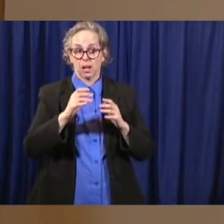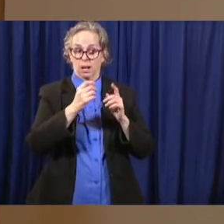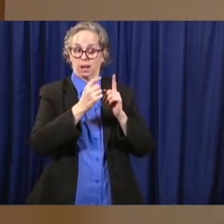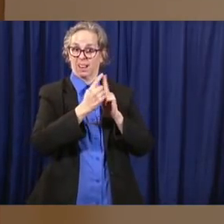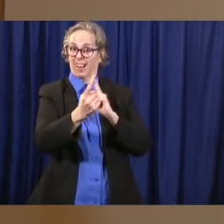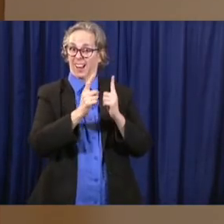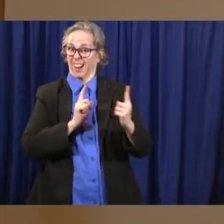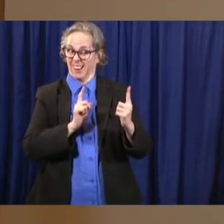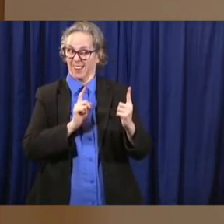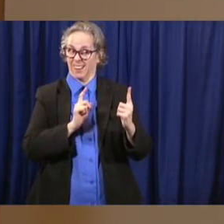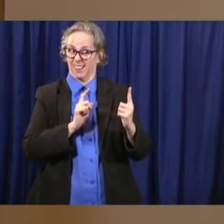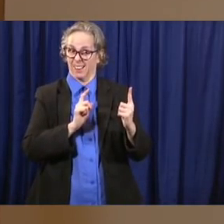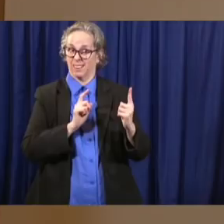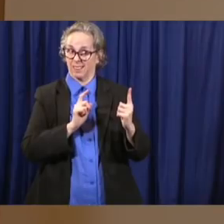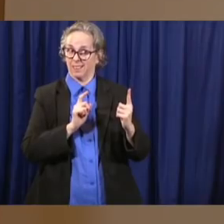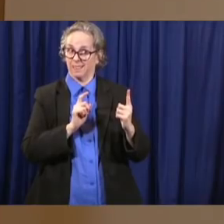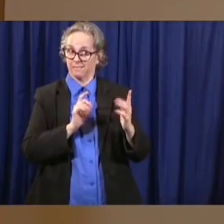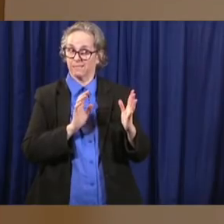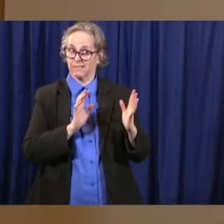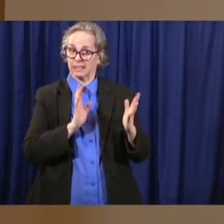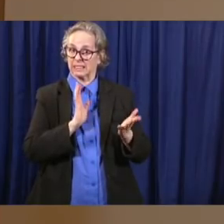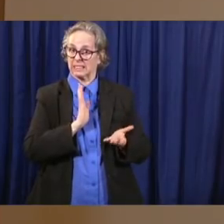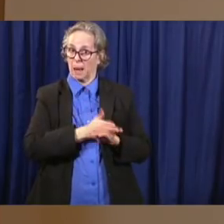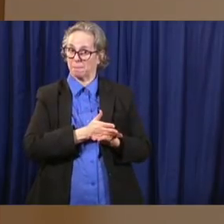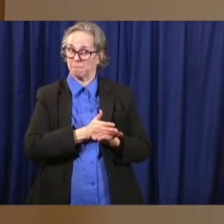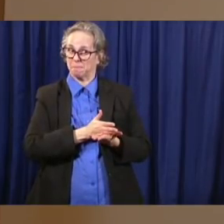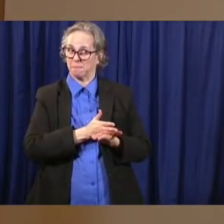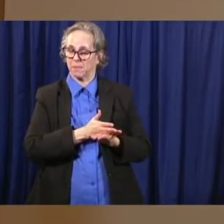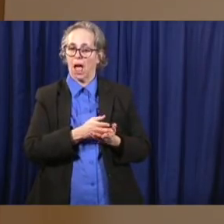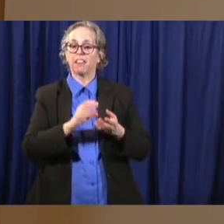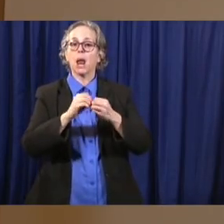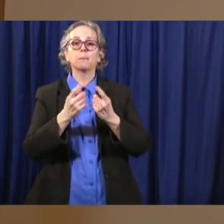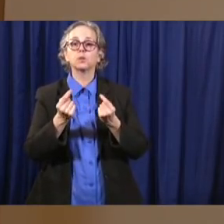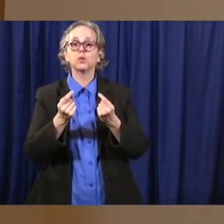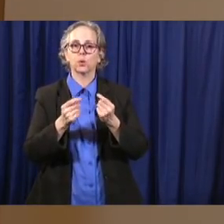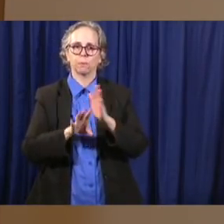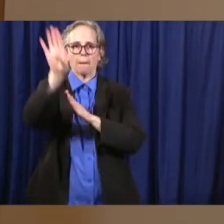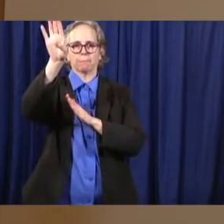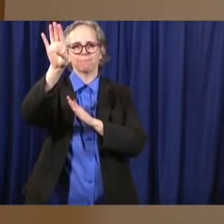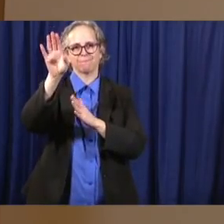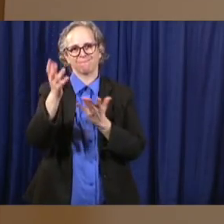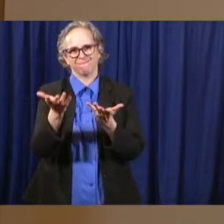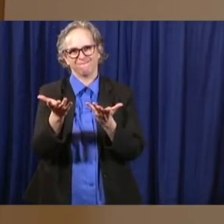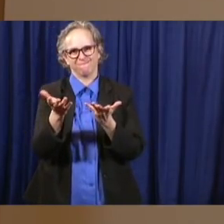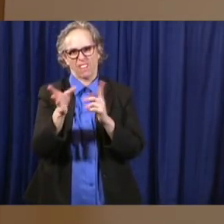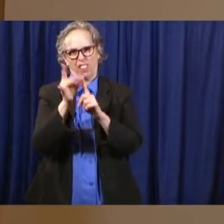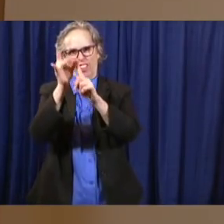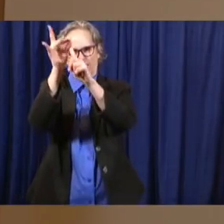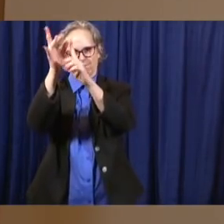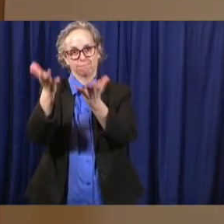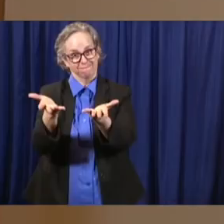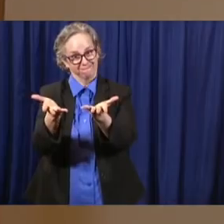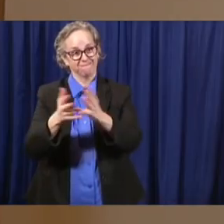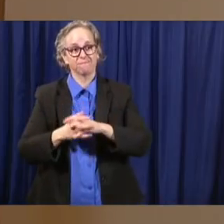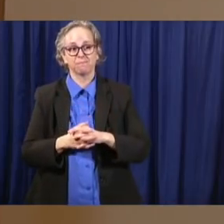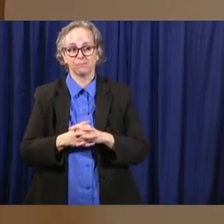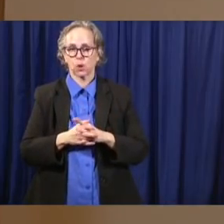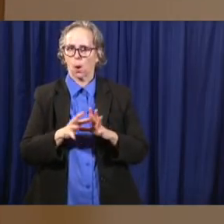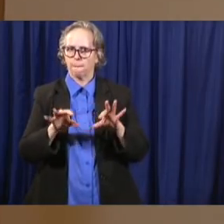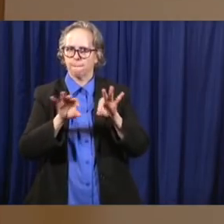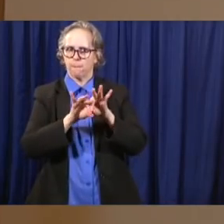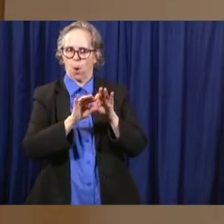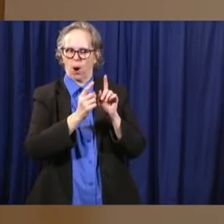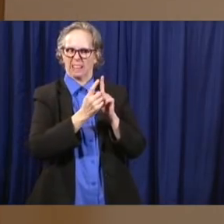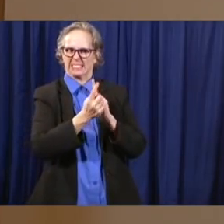up again. So, we still believe at this point, if we're following on the trajectory we've been